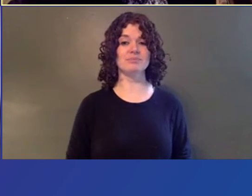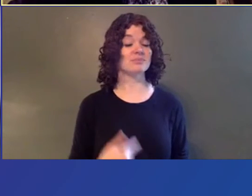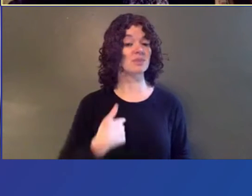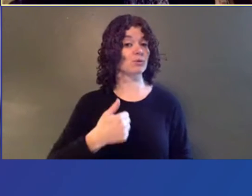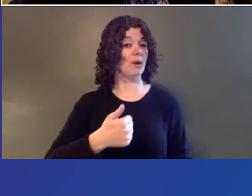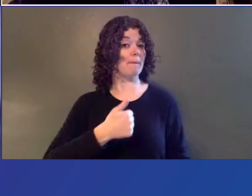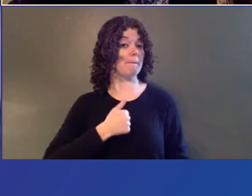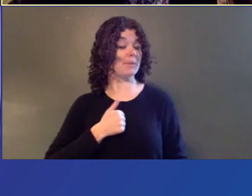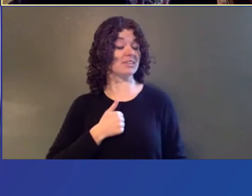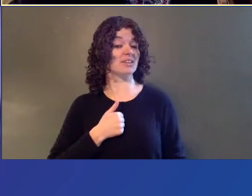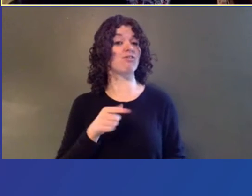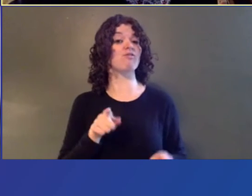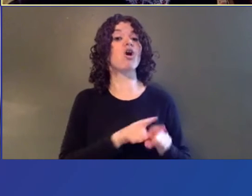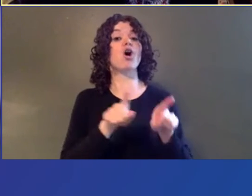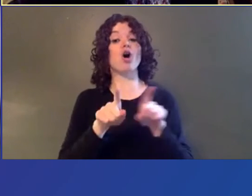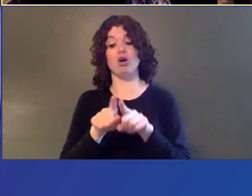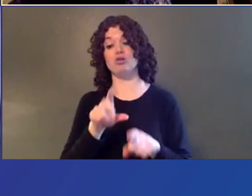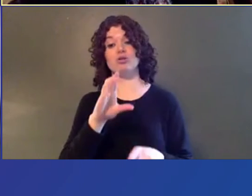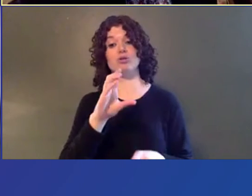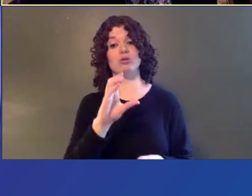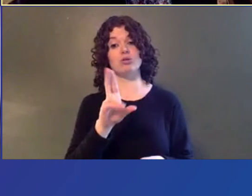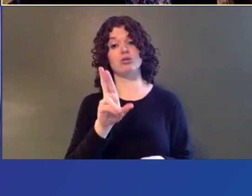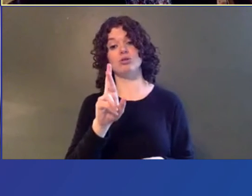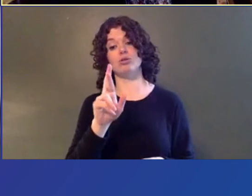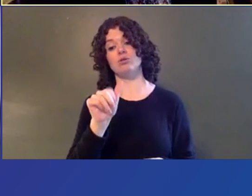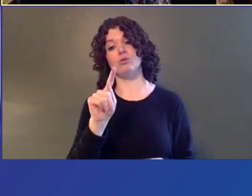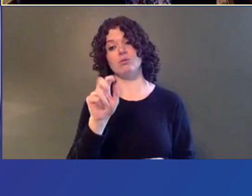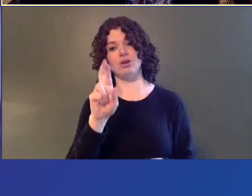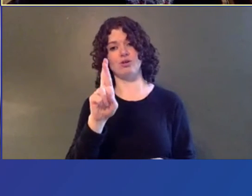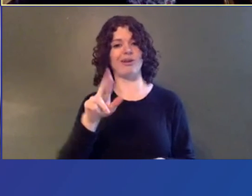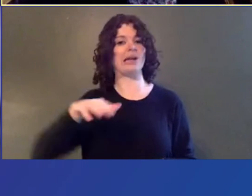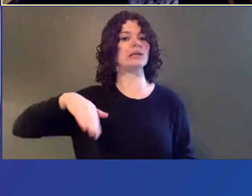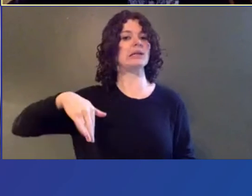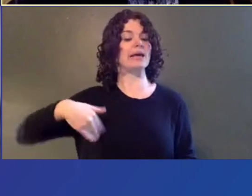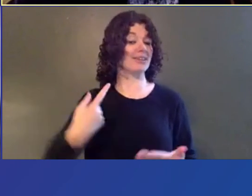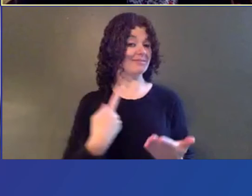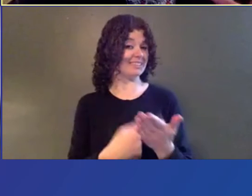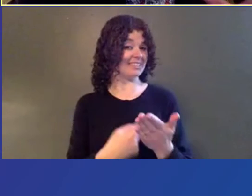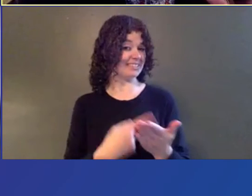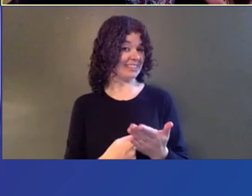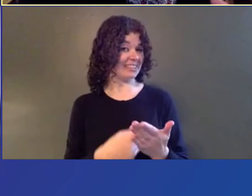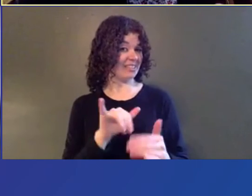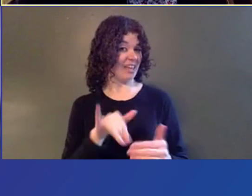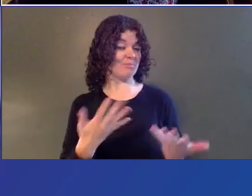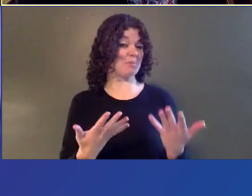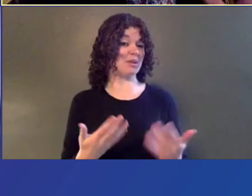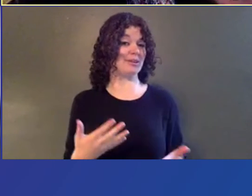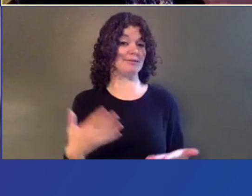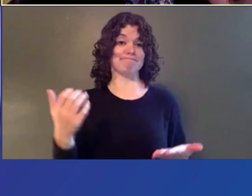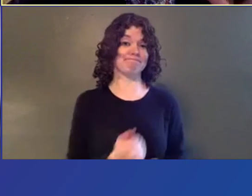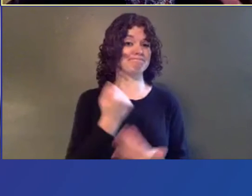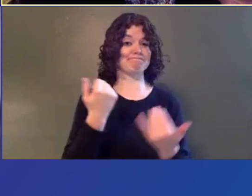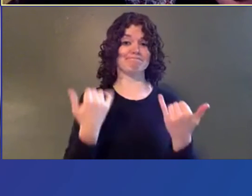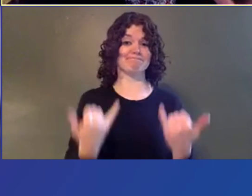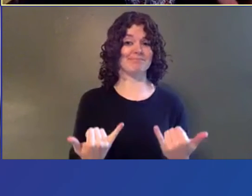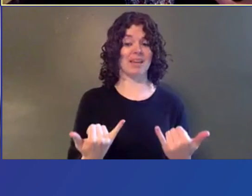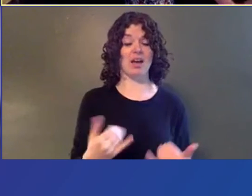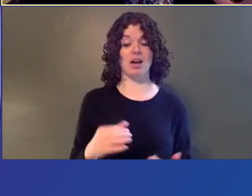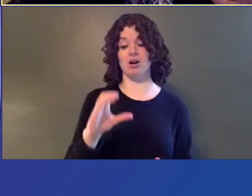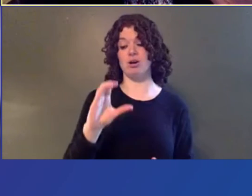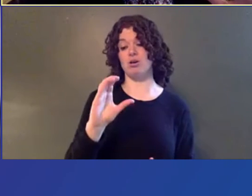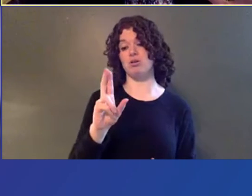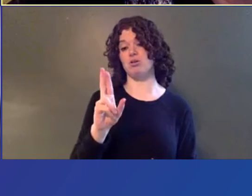spoken about what that means to me. Maybe I should now. Curating what we think of